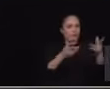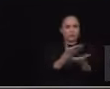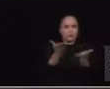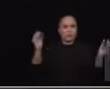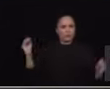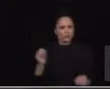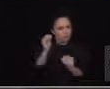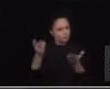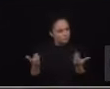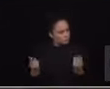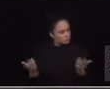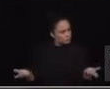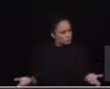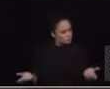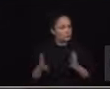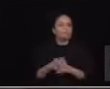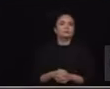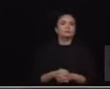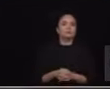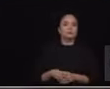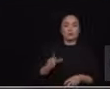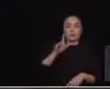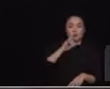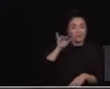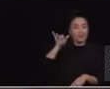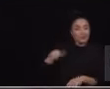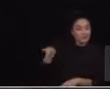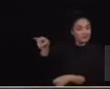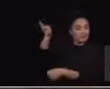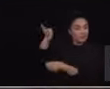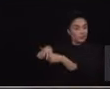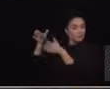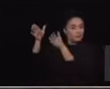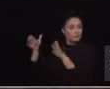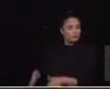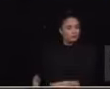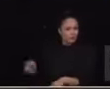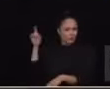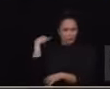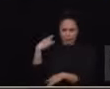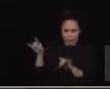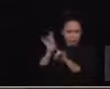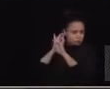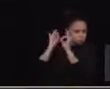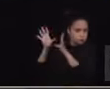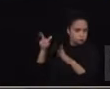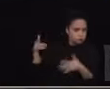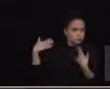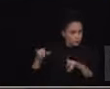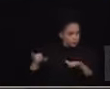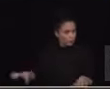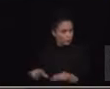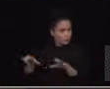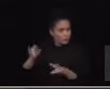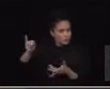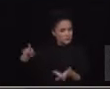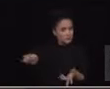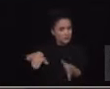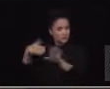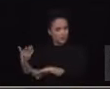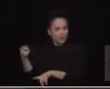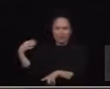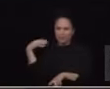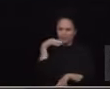I think it's appalling an elected official would do that, put someone who's passed away for another reason and post it and say it's because